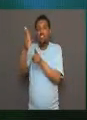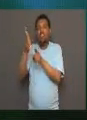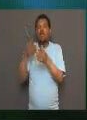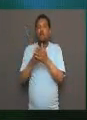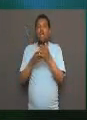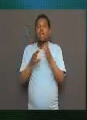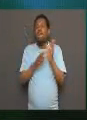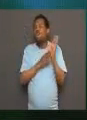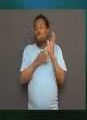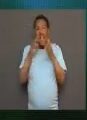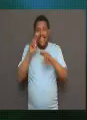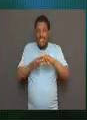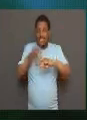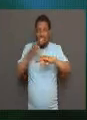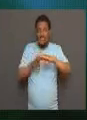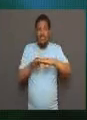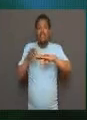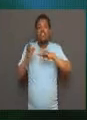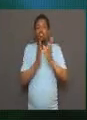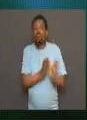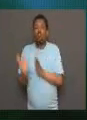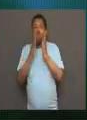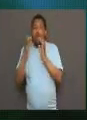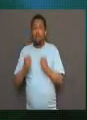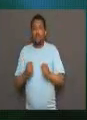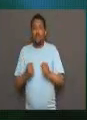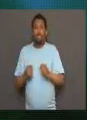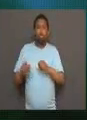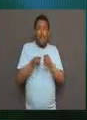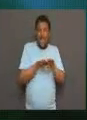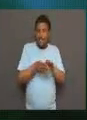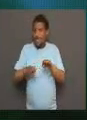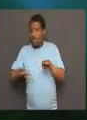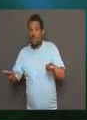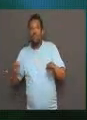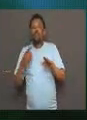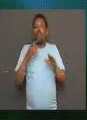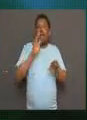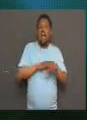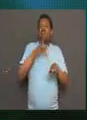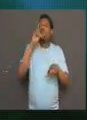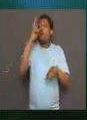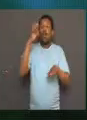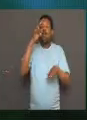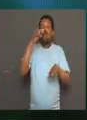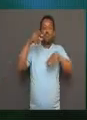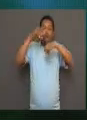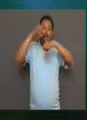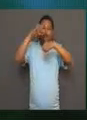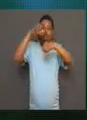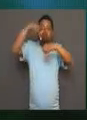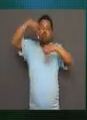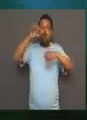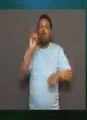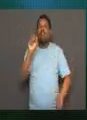and directions by placing a developable plane surface at one